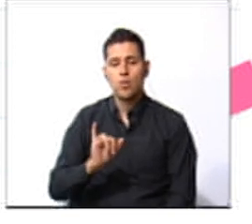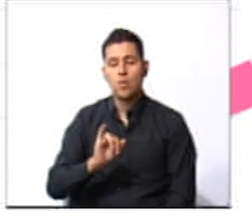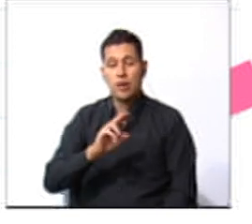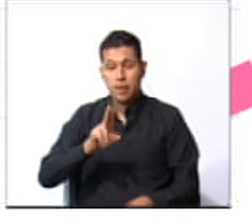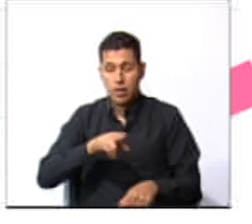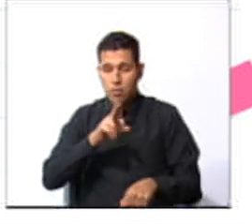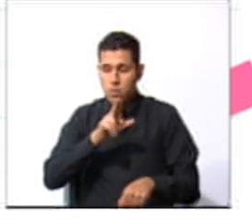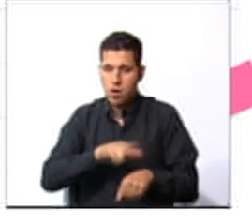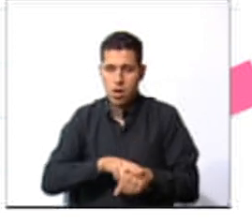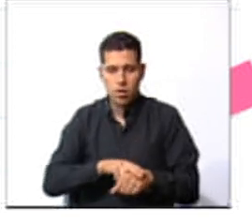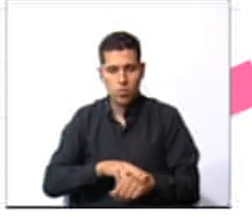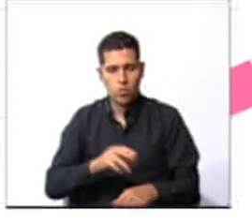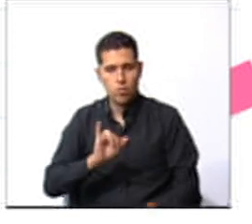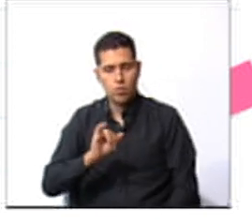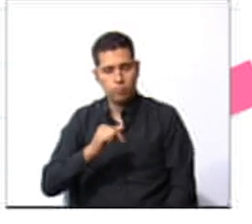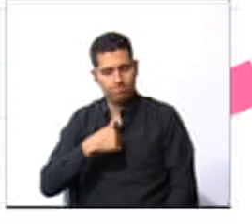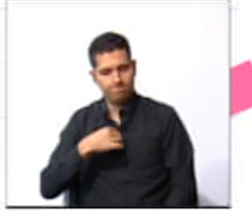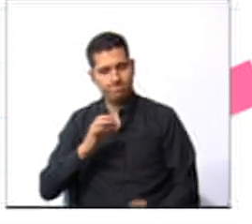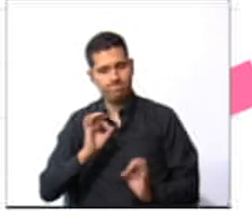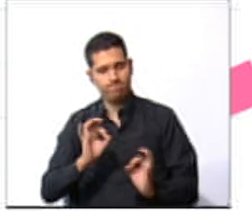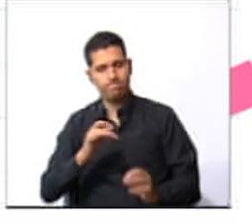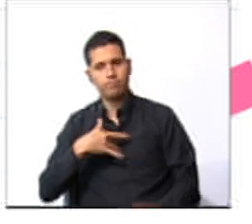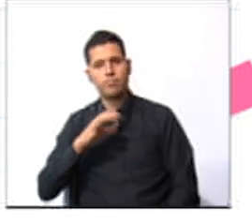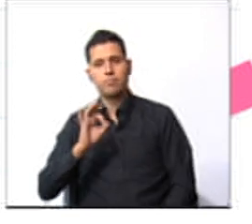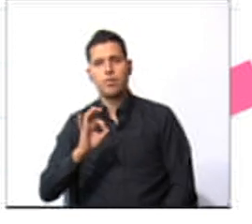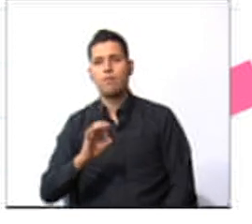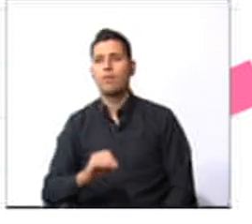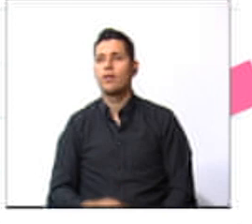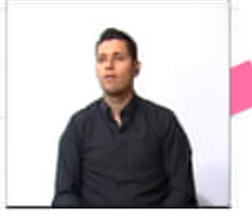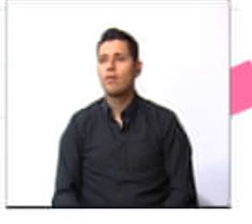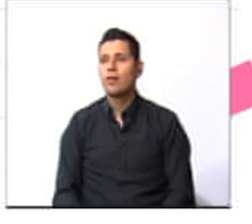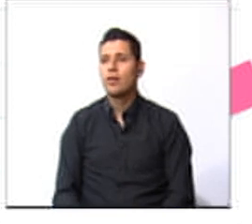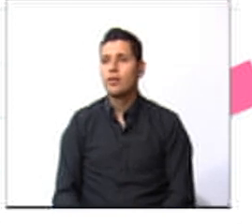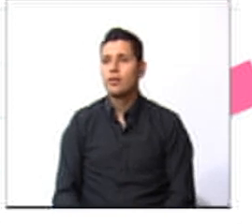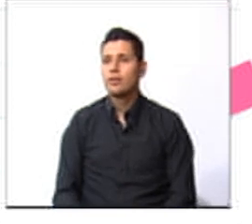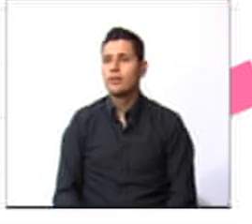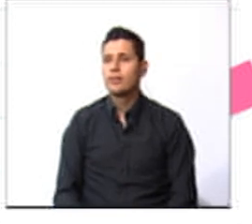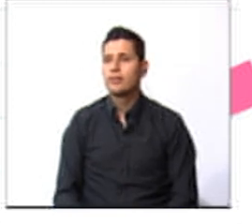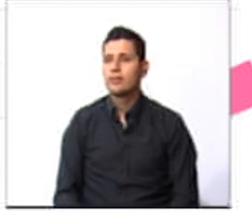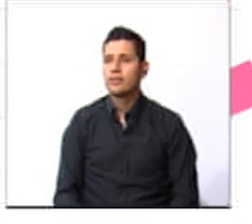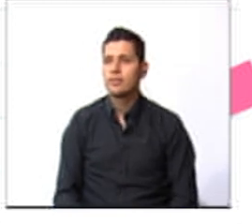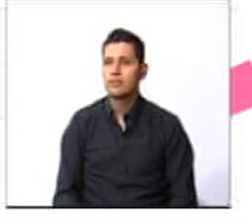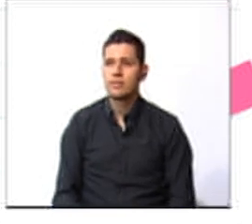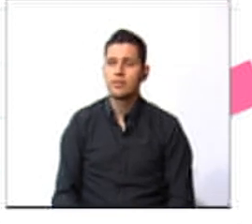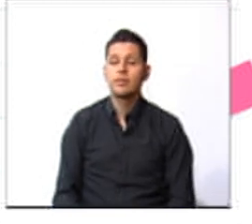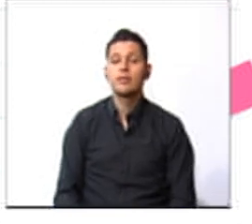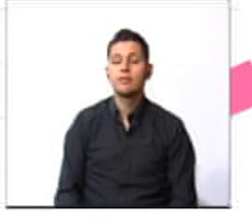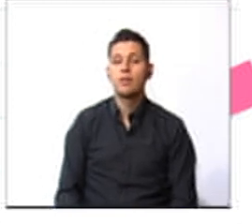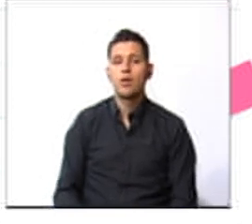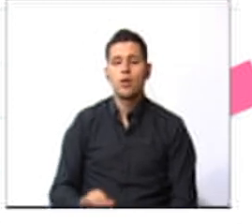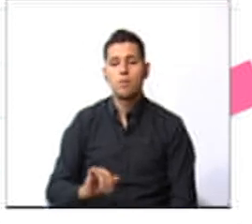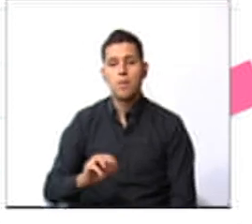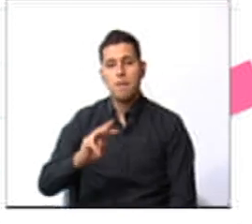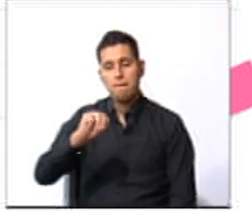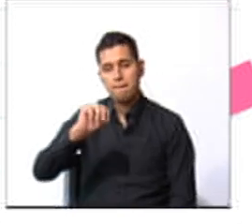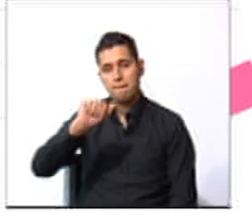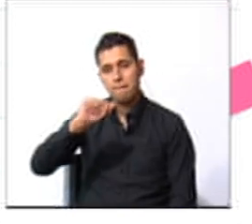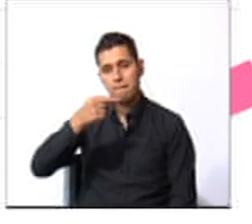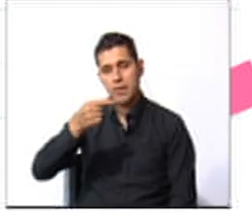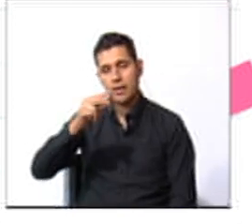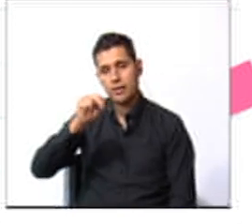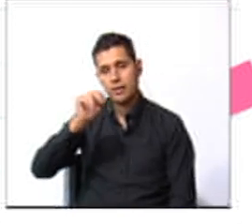love. Meandering rivers, following a winding course. Magnificent,